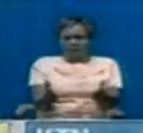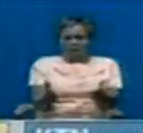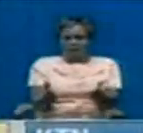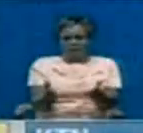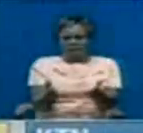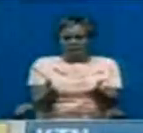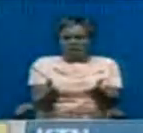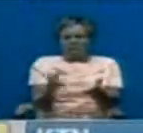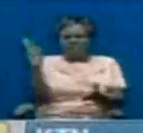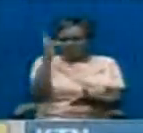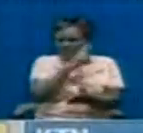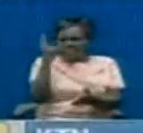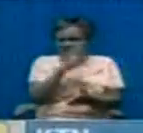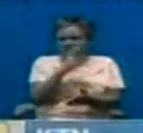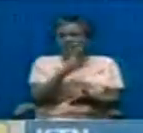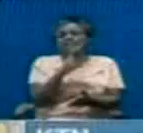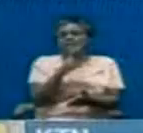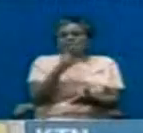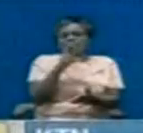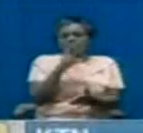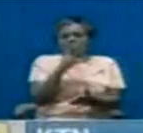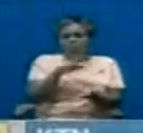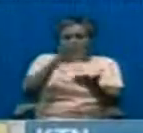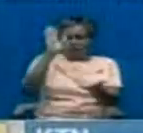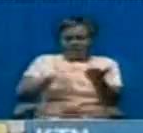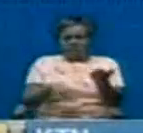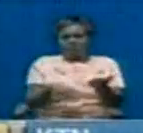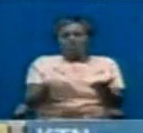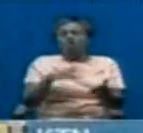than Ebola, but very, very, very similar. But then again, no